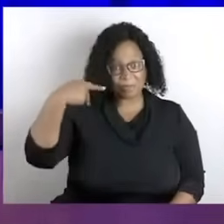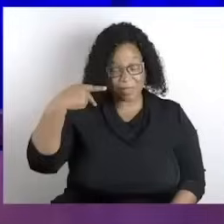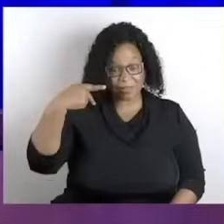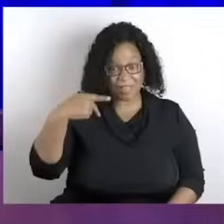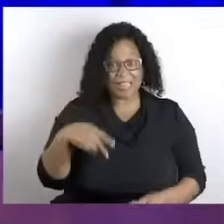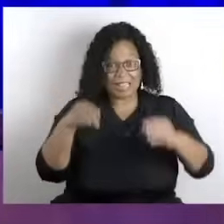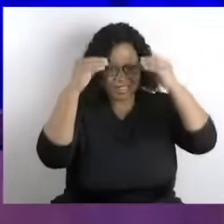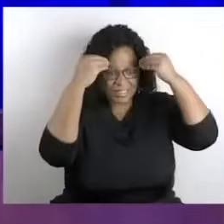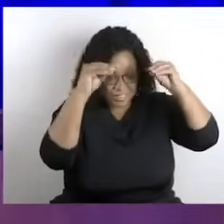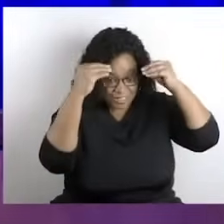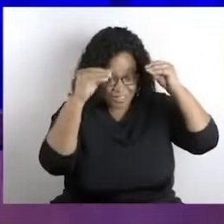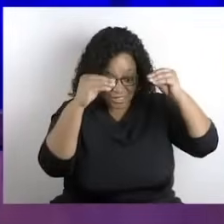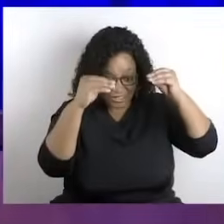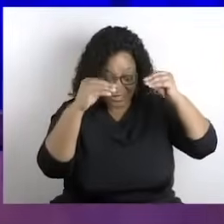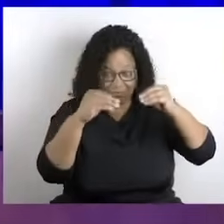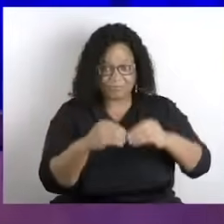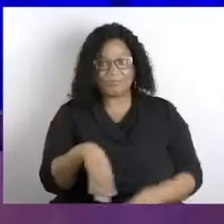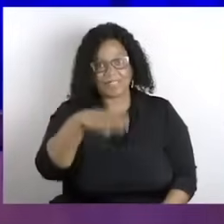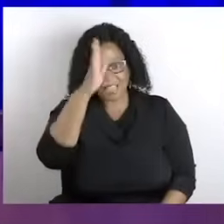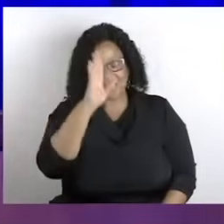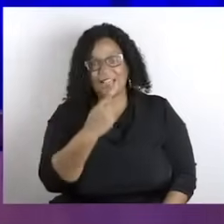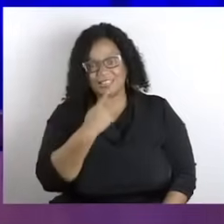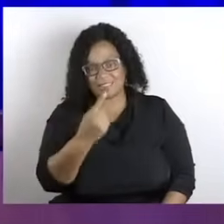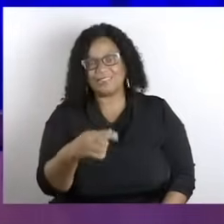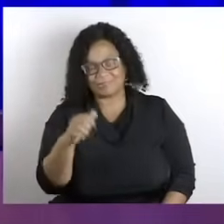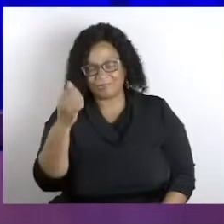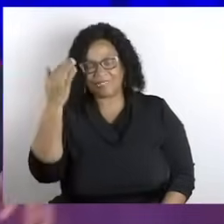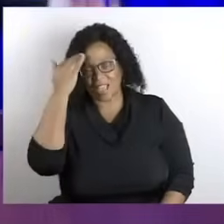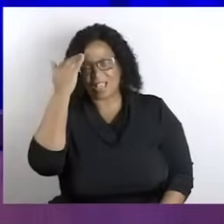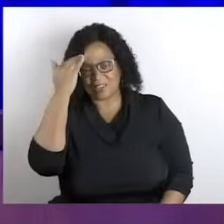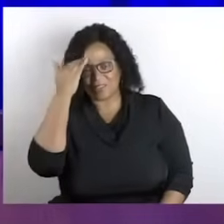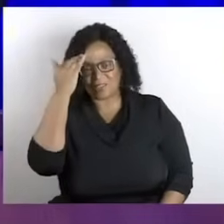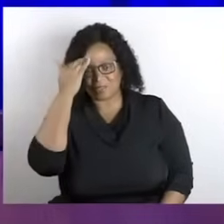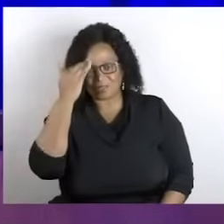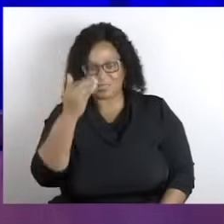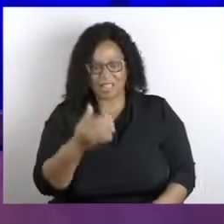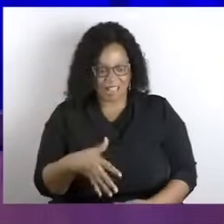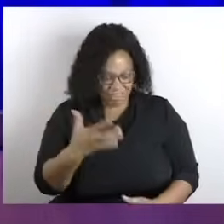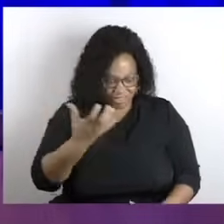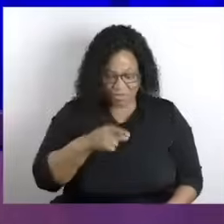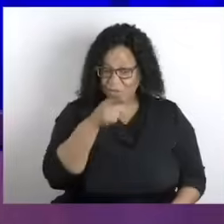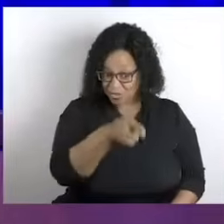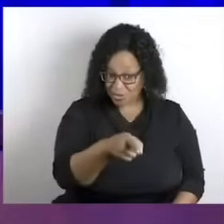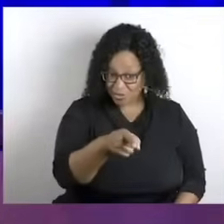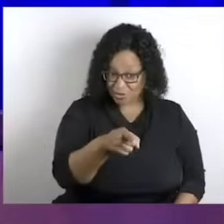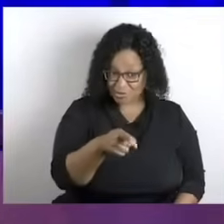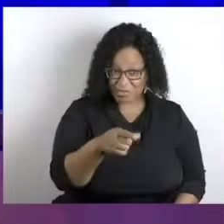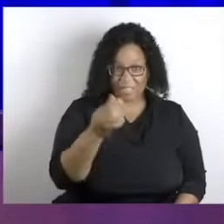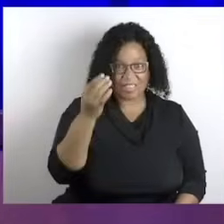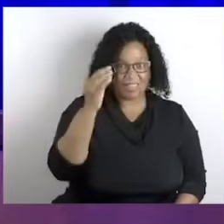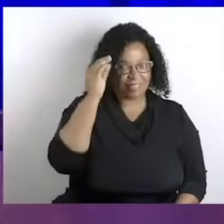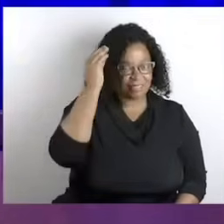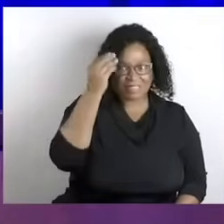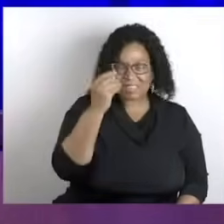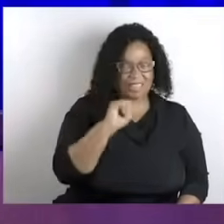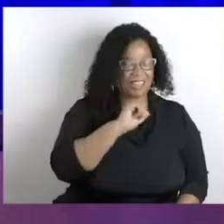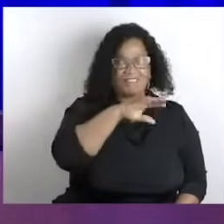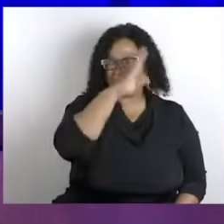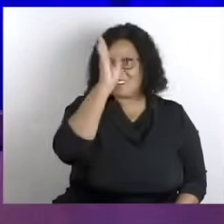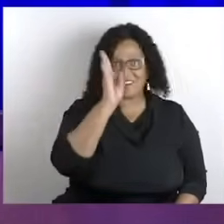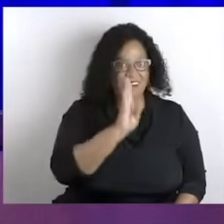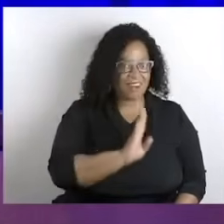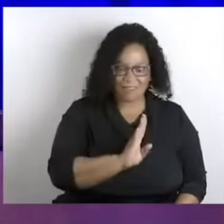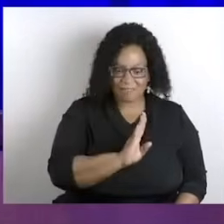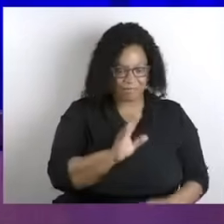And God says, I know you're angry because you just did not think that you would ever have to live life like